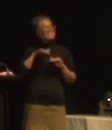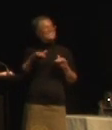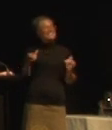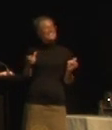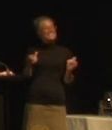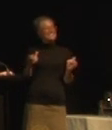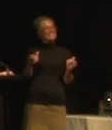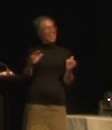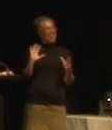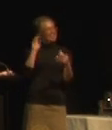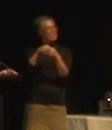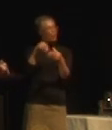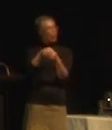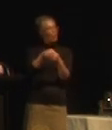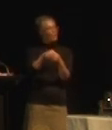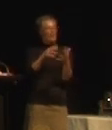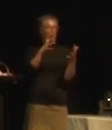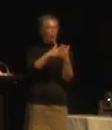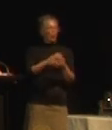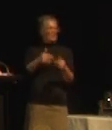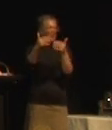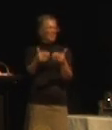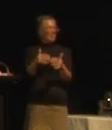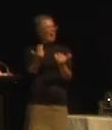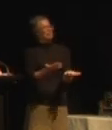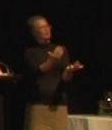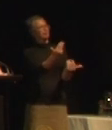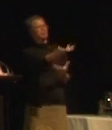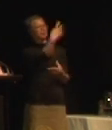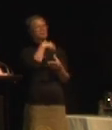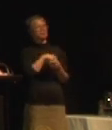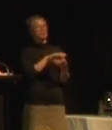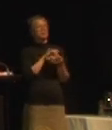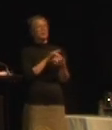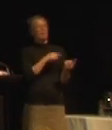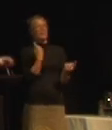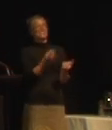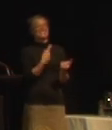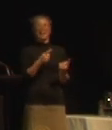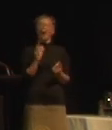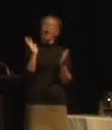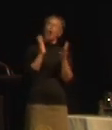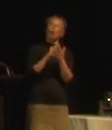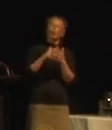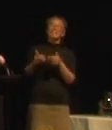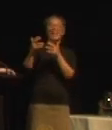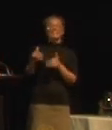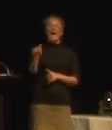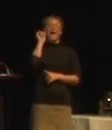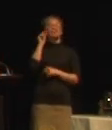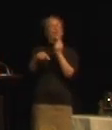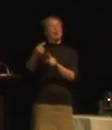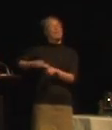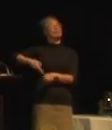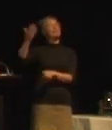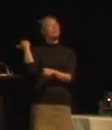hipster. So join us. So you can say, oh yeah, Wikidata, I knew it before it was cool,